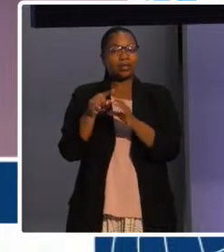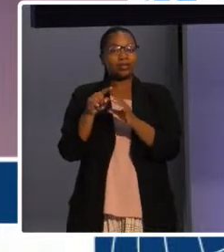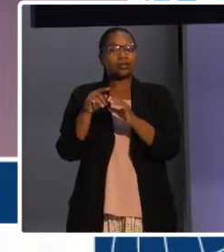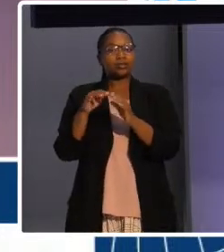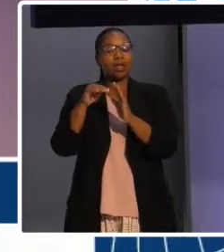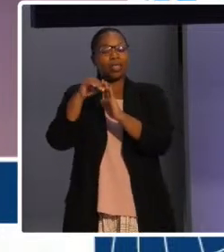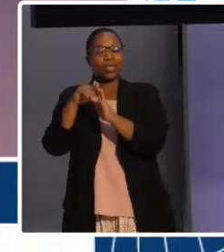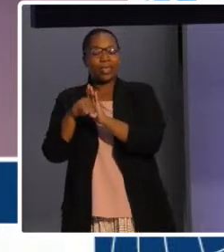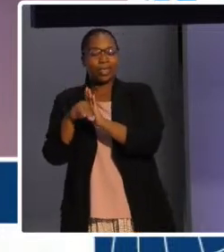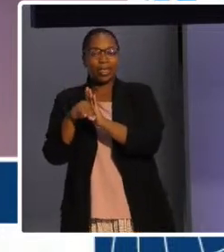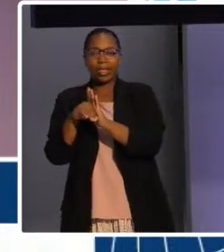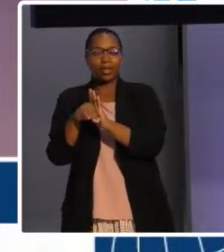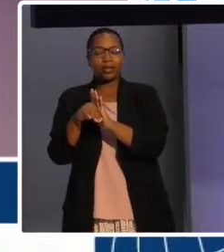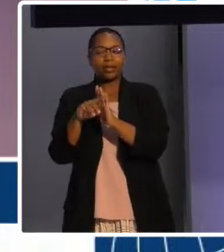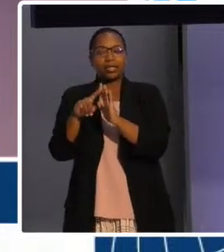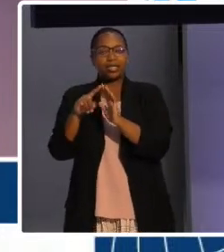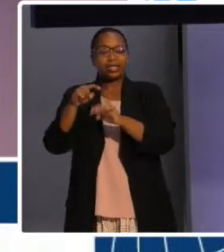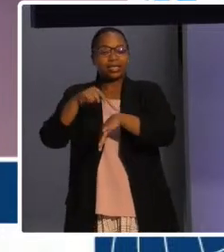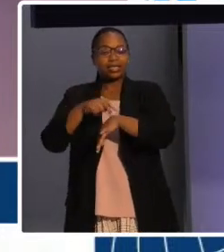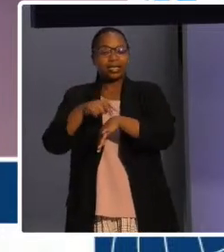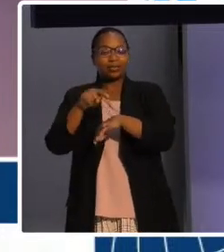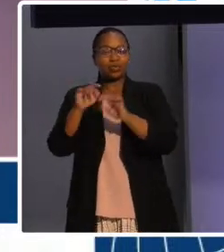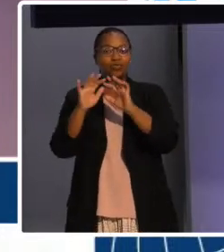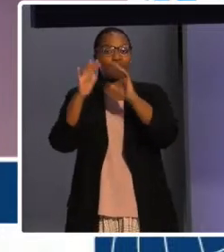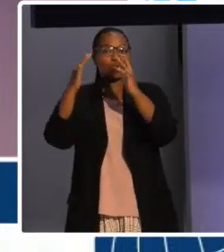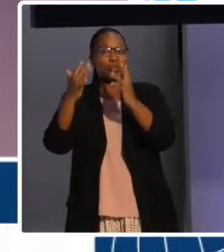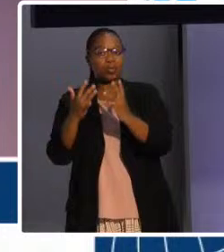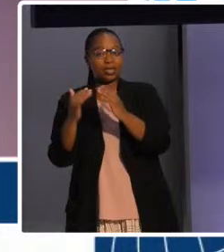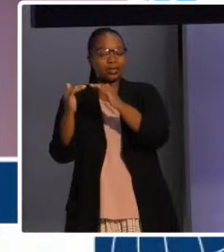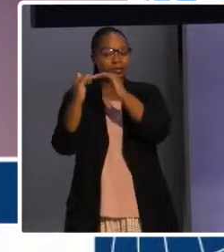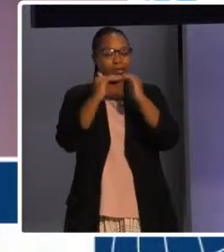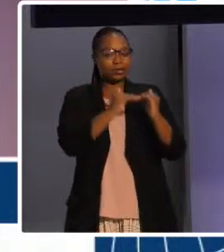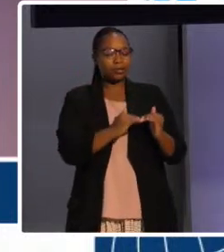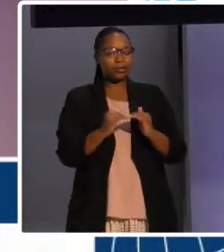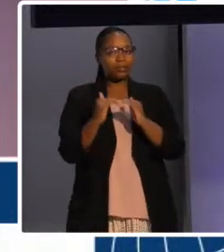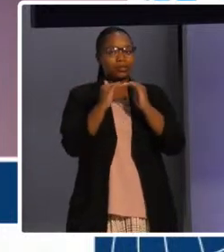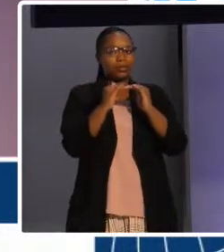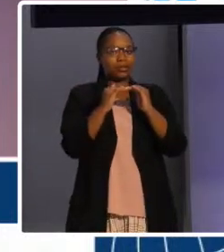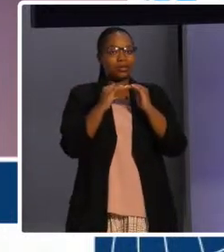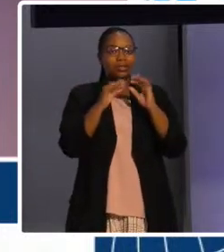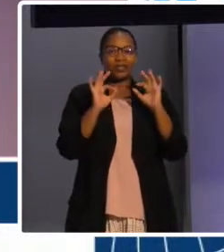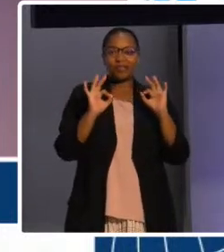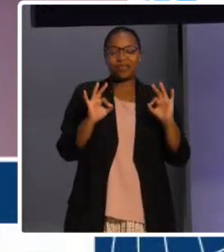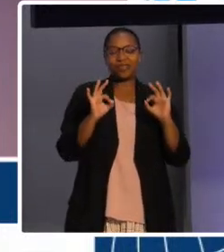Democratic Recession, officially open.